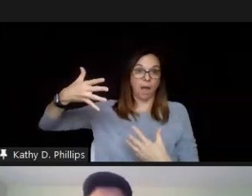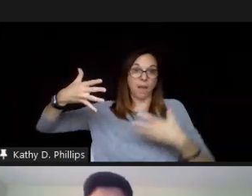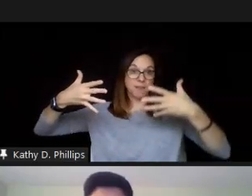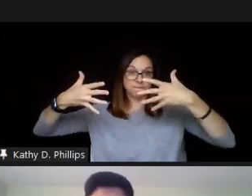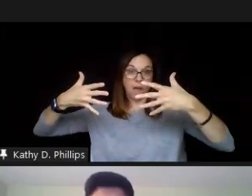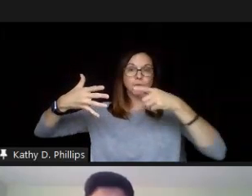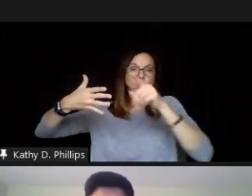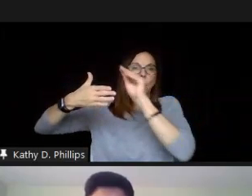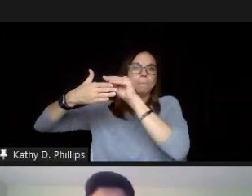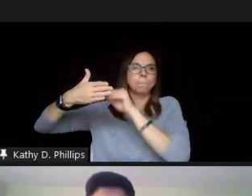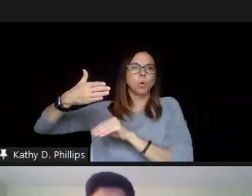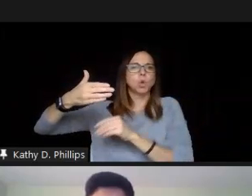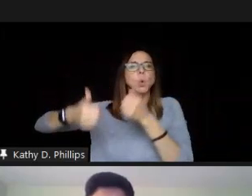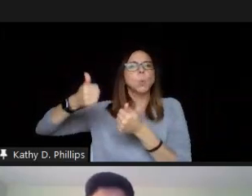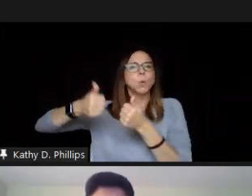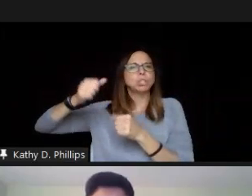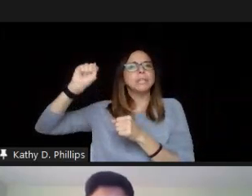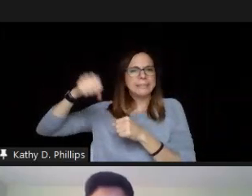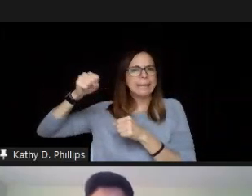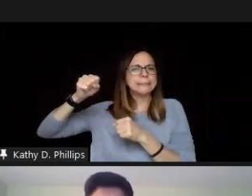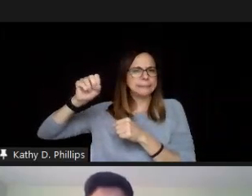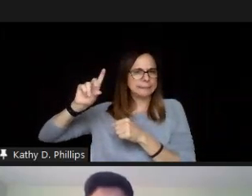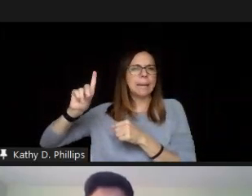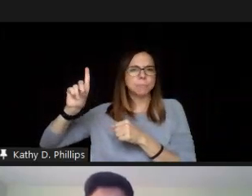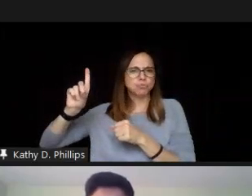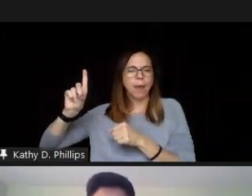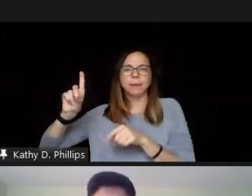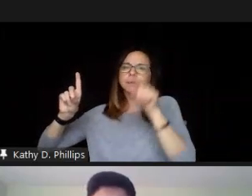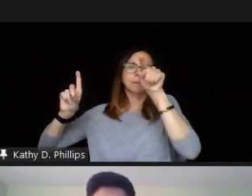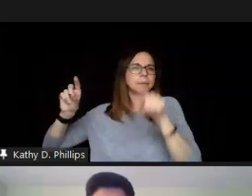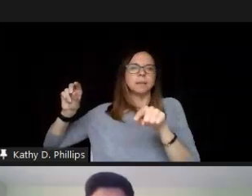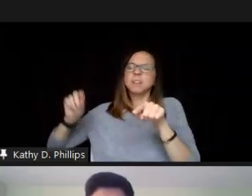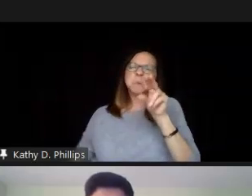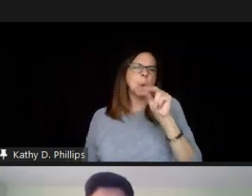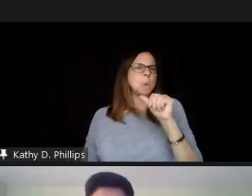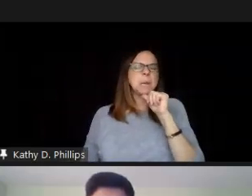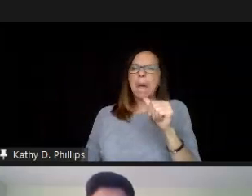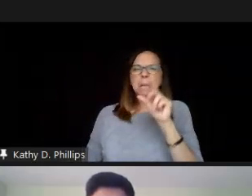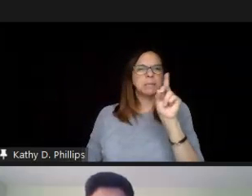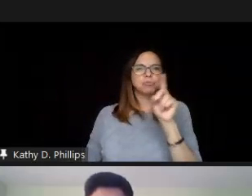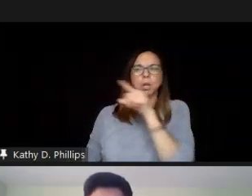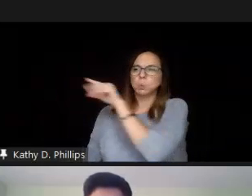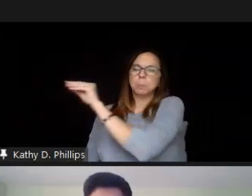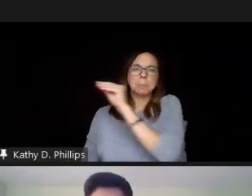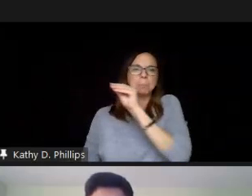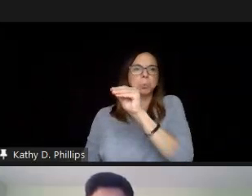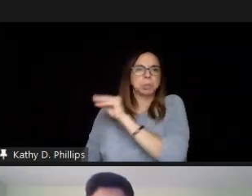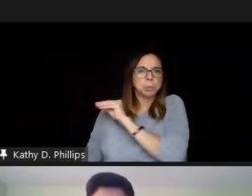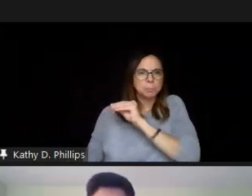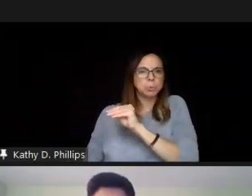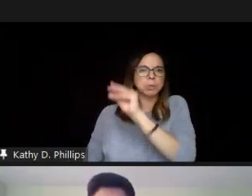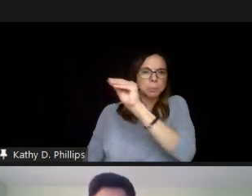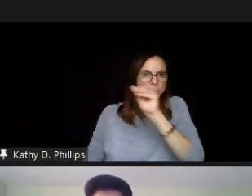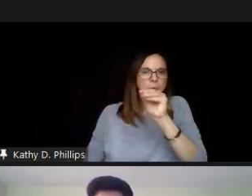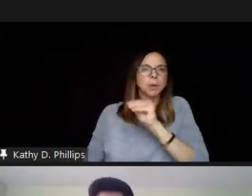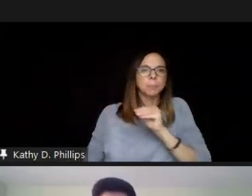those examples. What are things that show the colonies were democratic? What